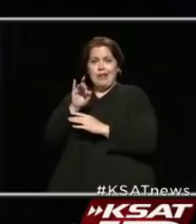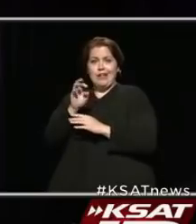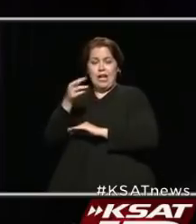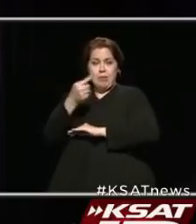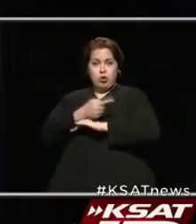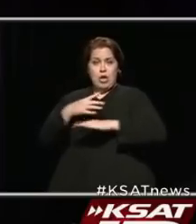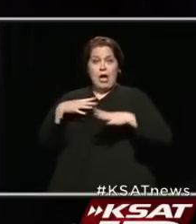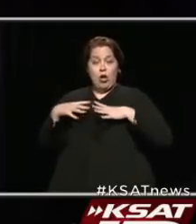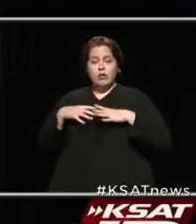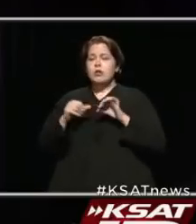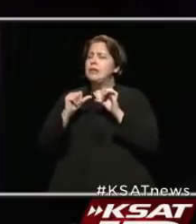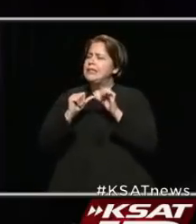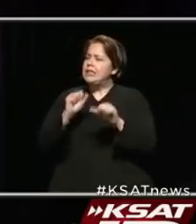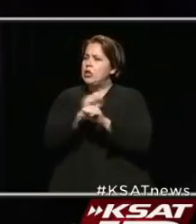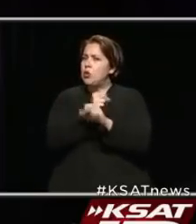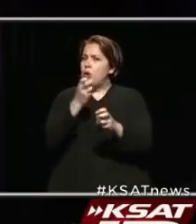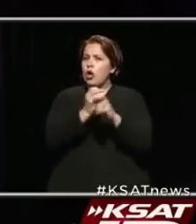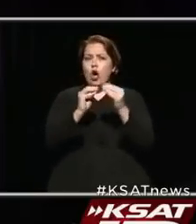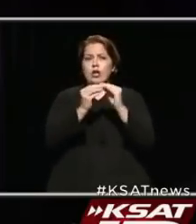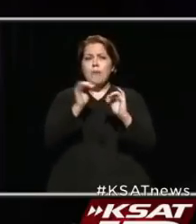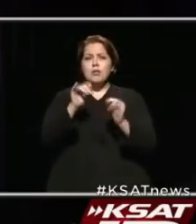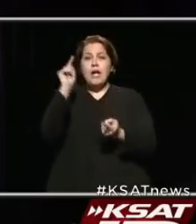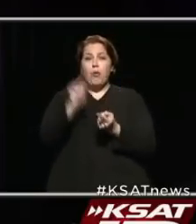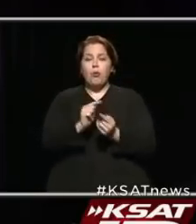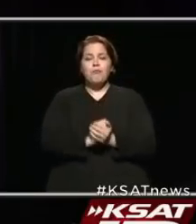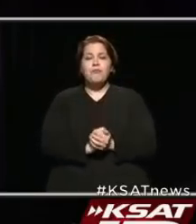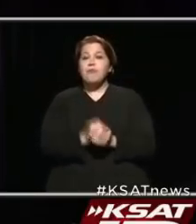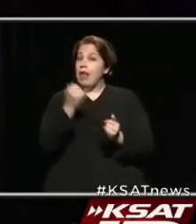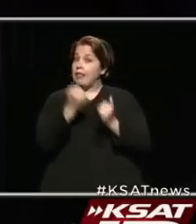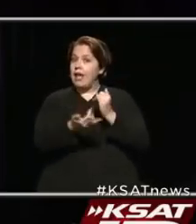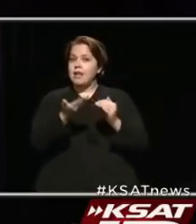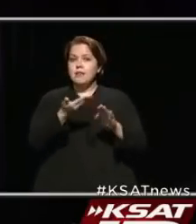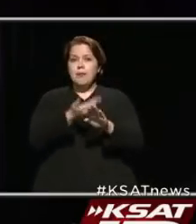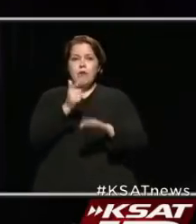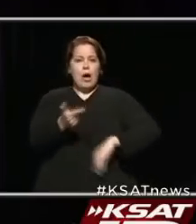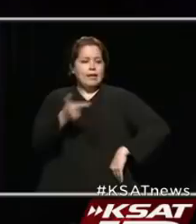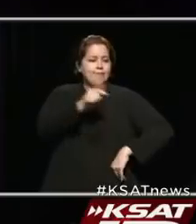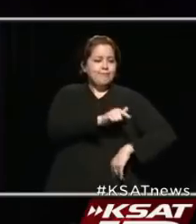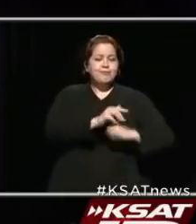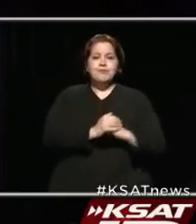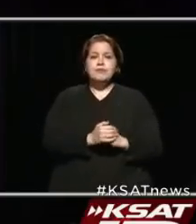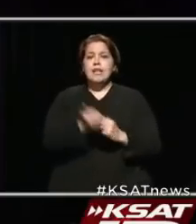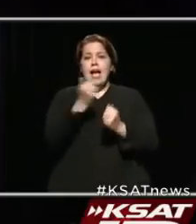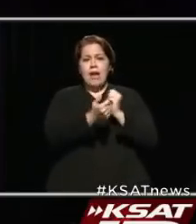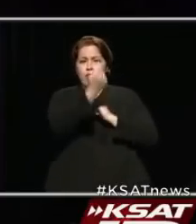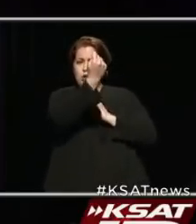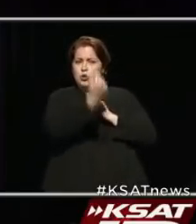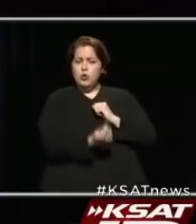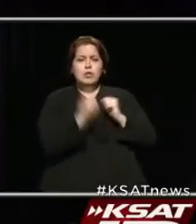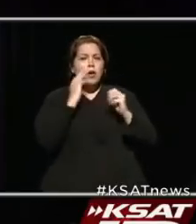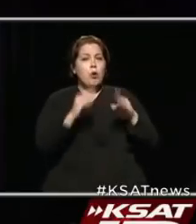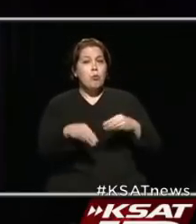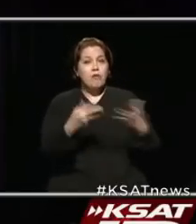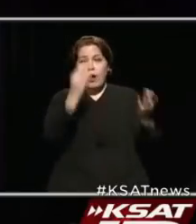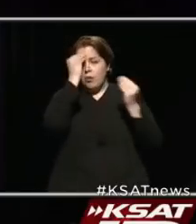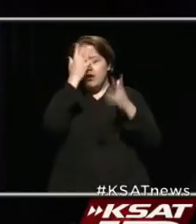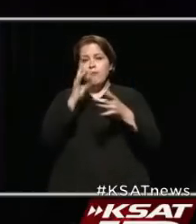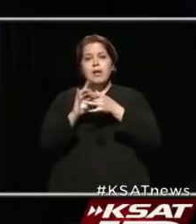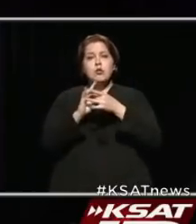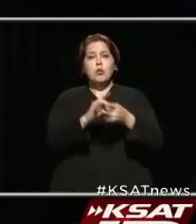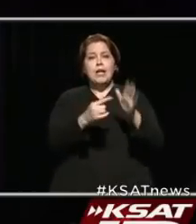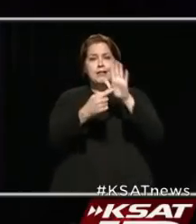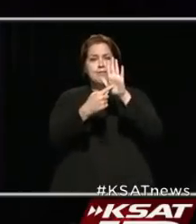continue to work hard to keep those numbers down. Last thing before I toss it over to the judge, every Tuesday we'll provide you with an update on the